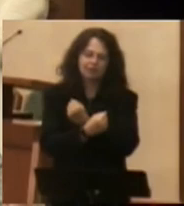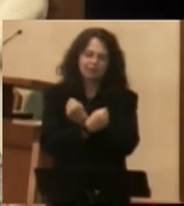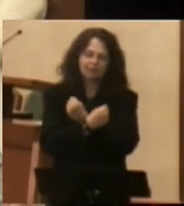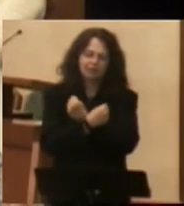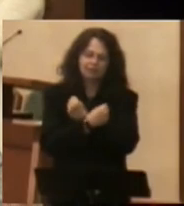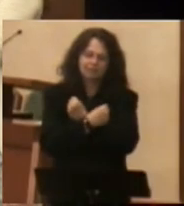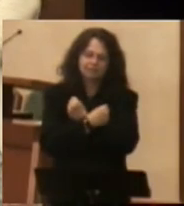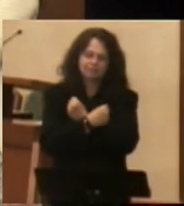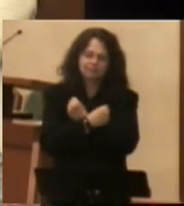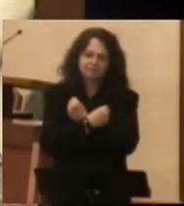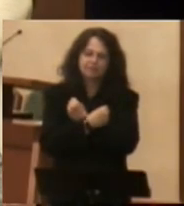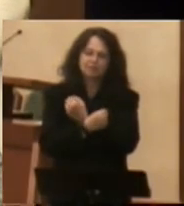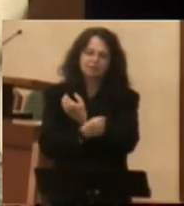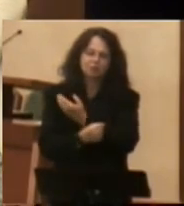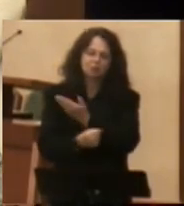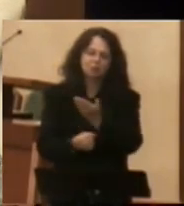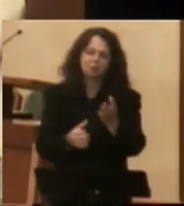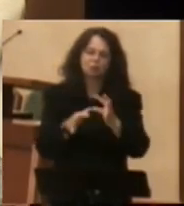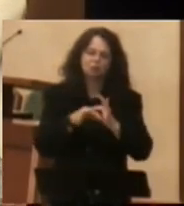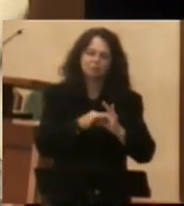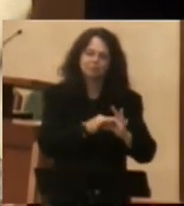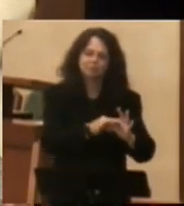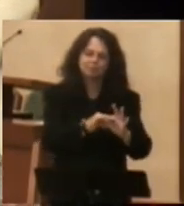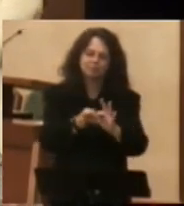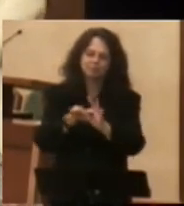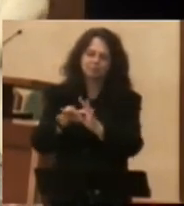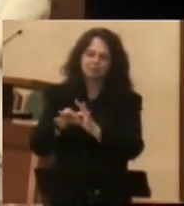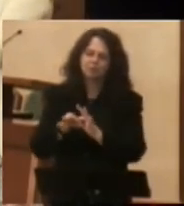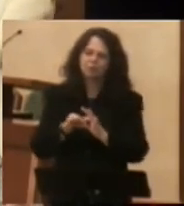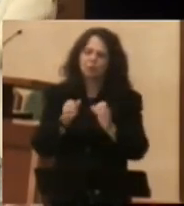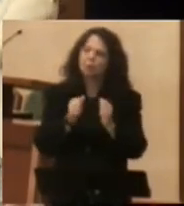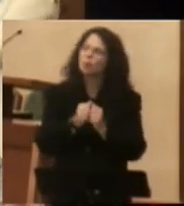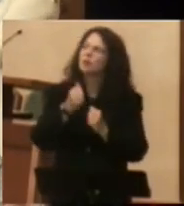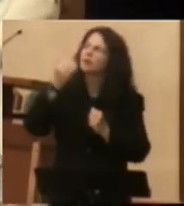be with you